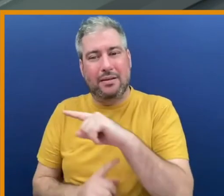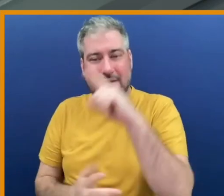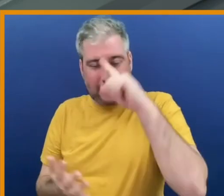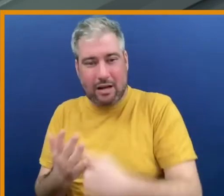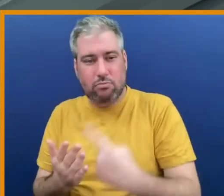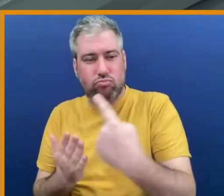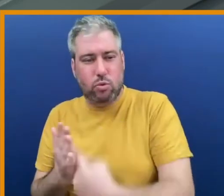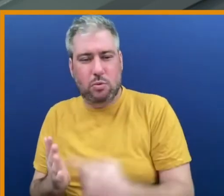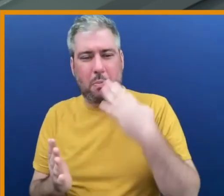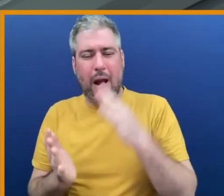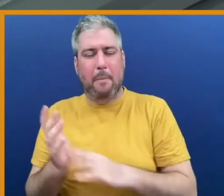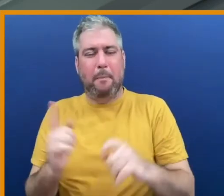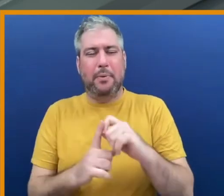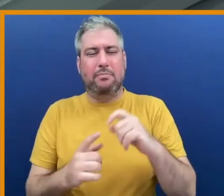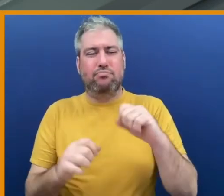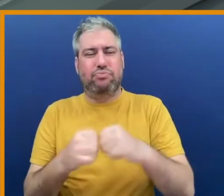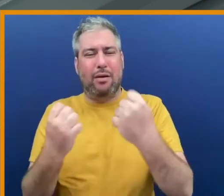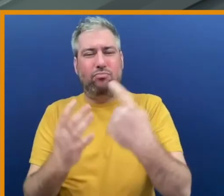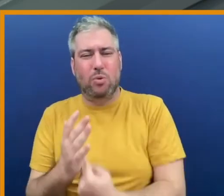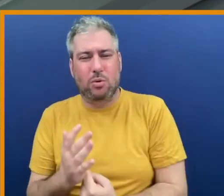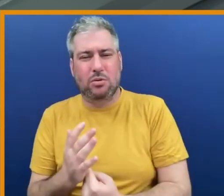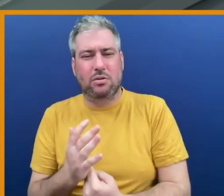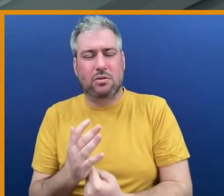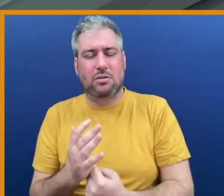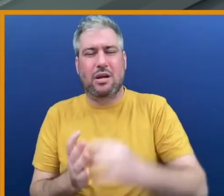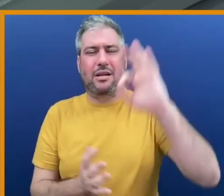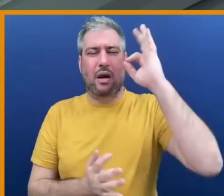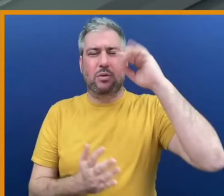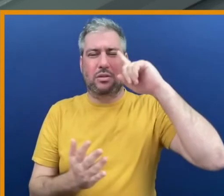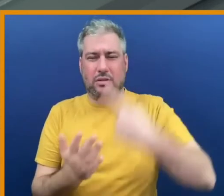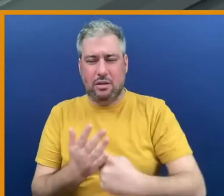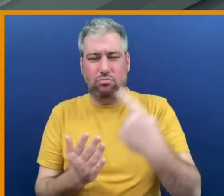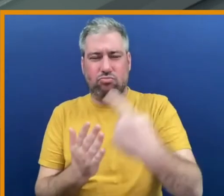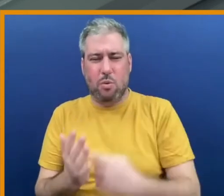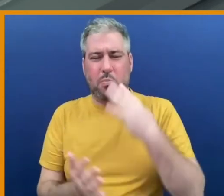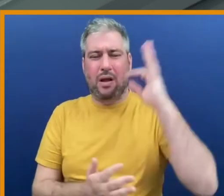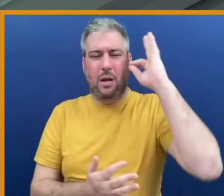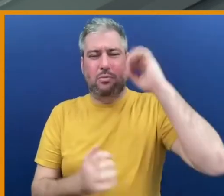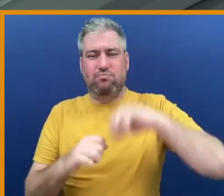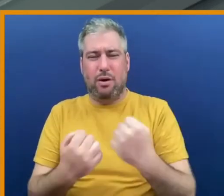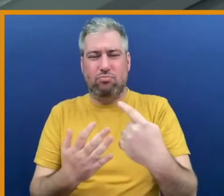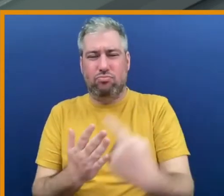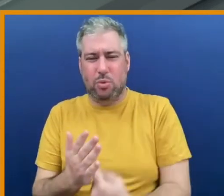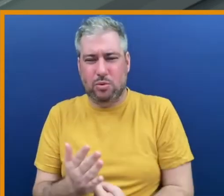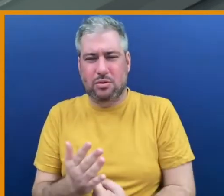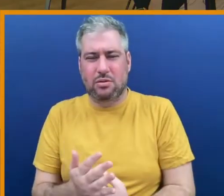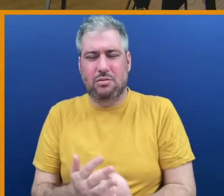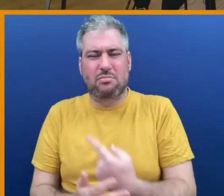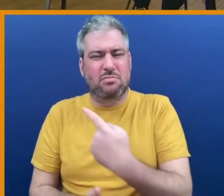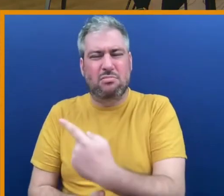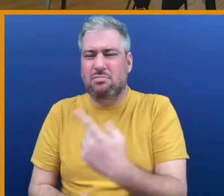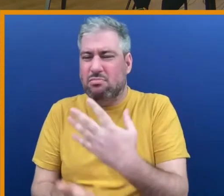decide the rules. This is fundamentally flawed. We need a proper way to tackle sleaze in all levels of government. Thank